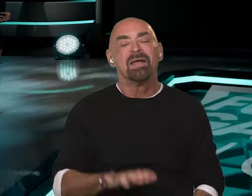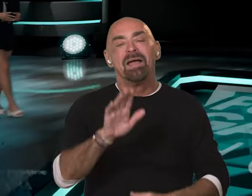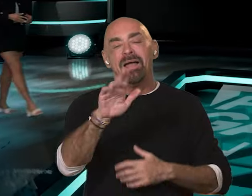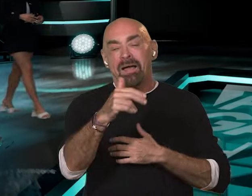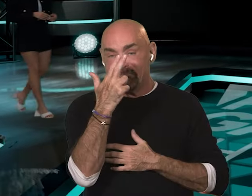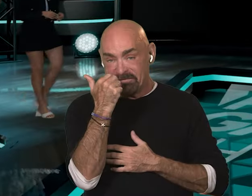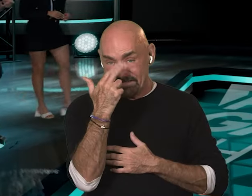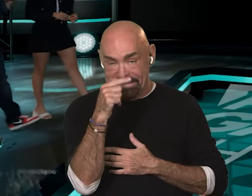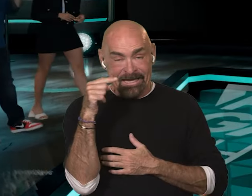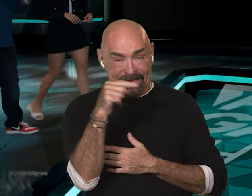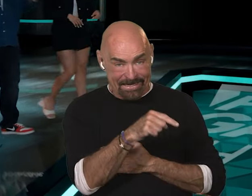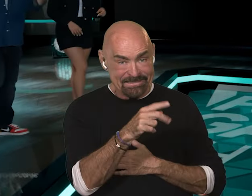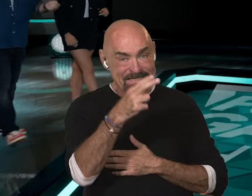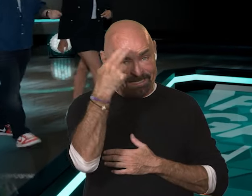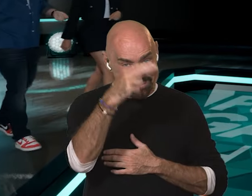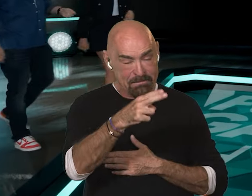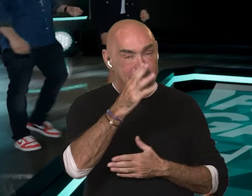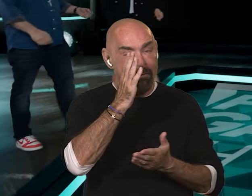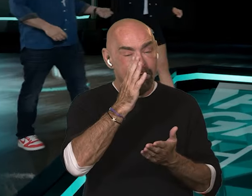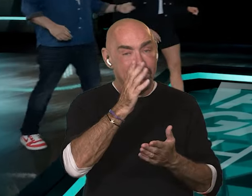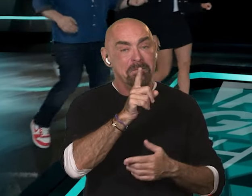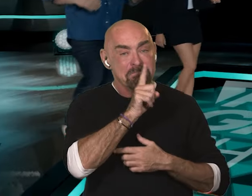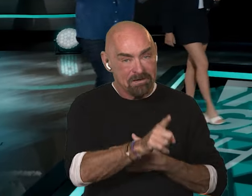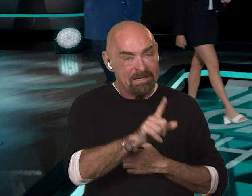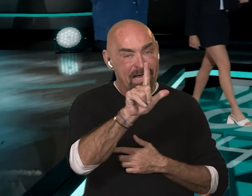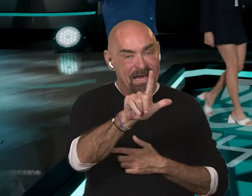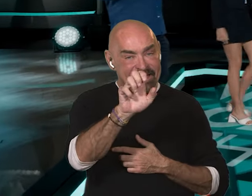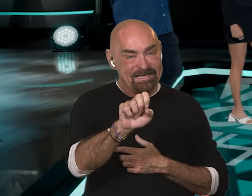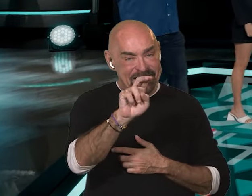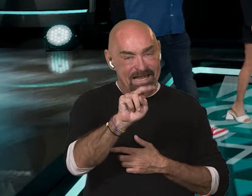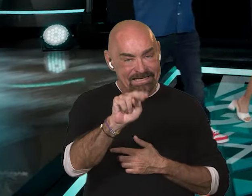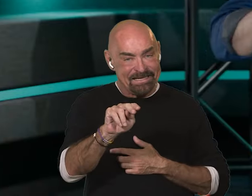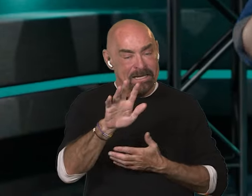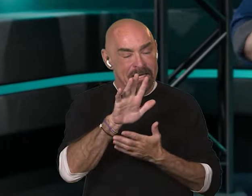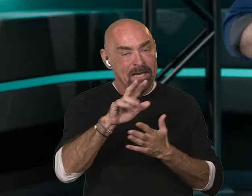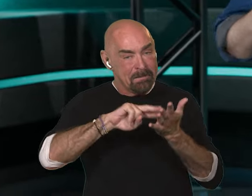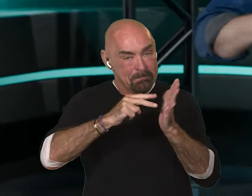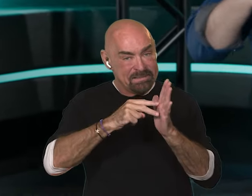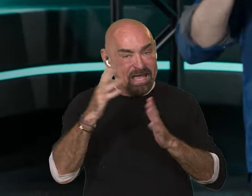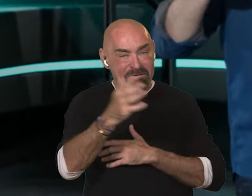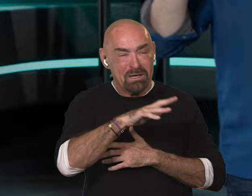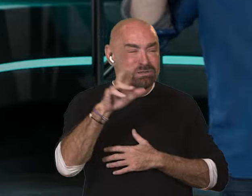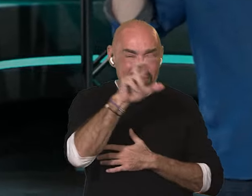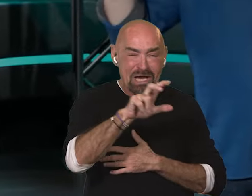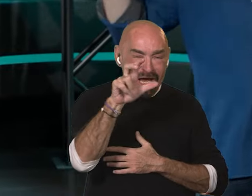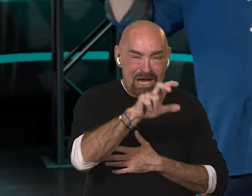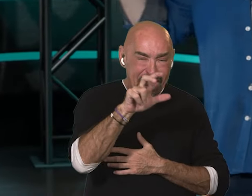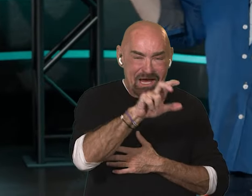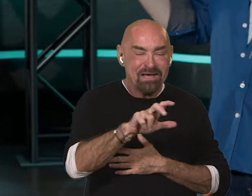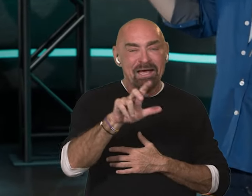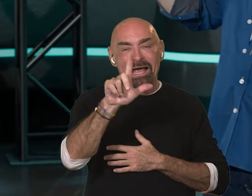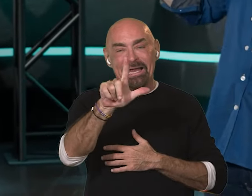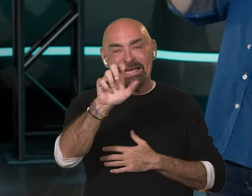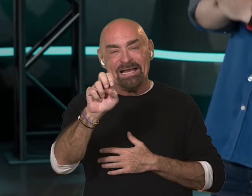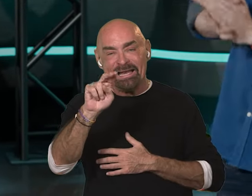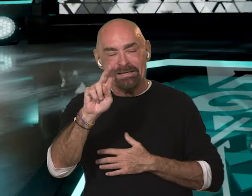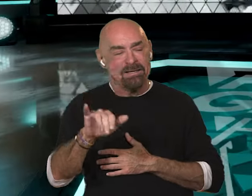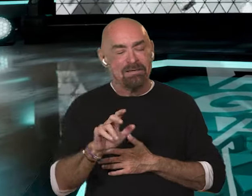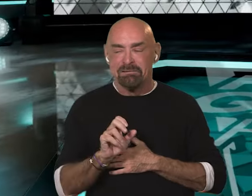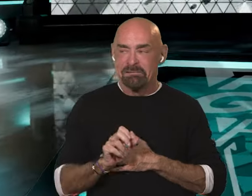Funny thing is that his name actually was Lenny, So he thought everyone was screaming about him, going, Lenny! Okay.